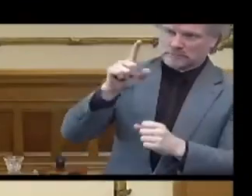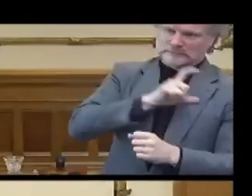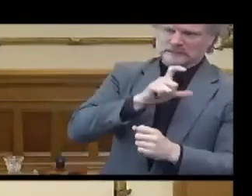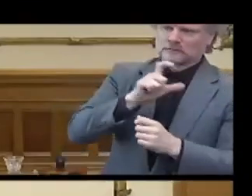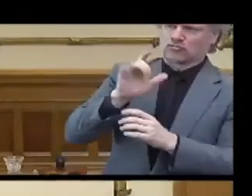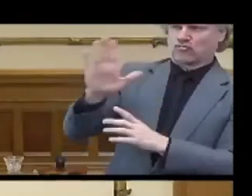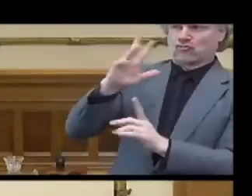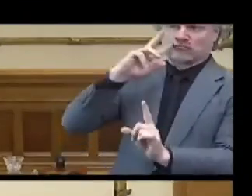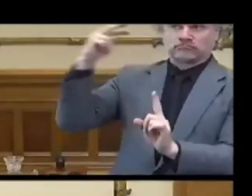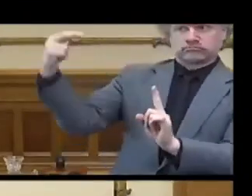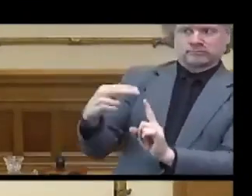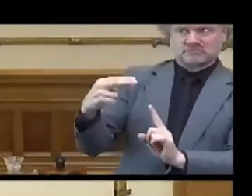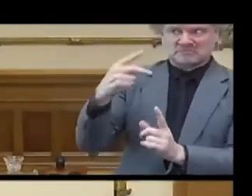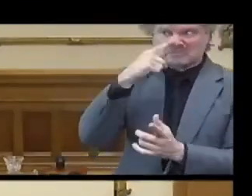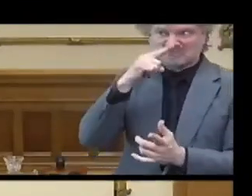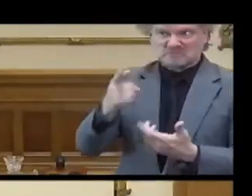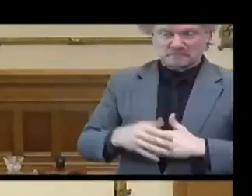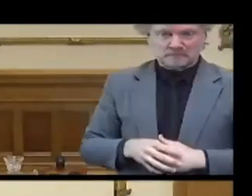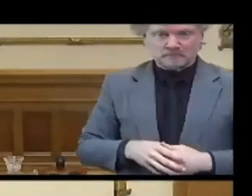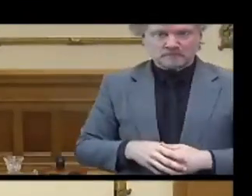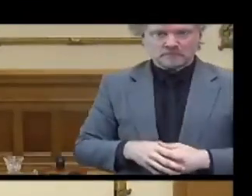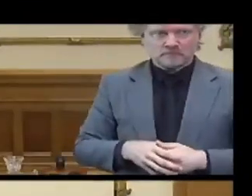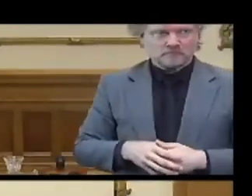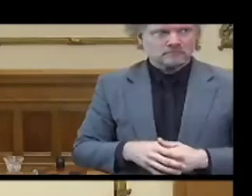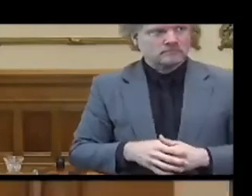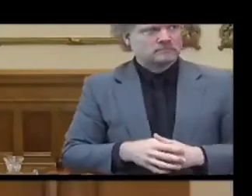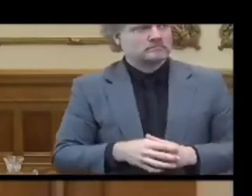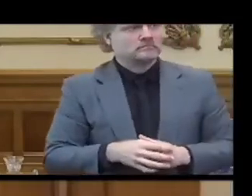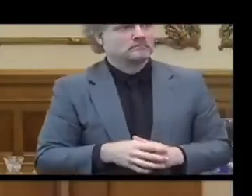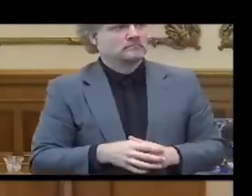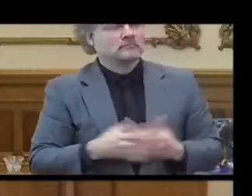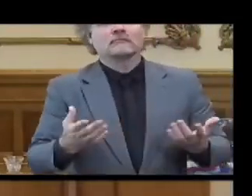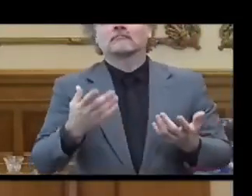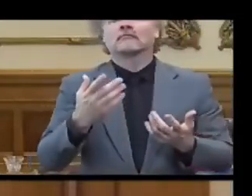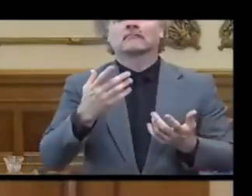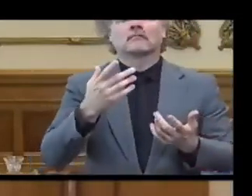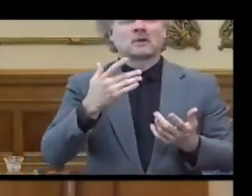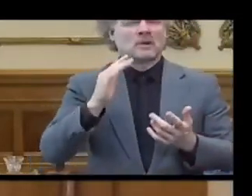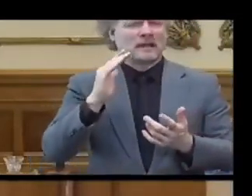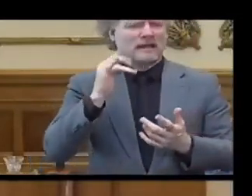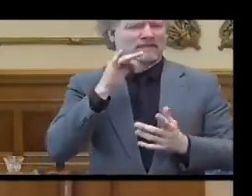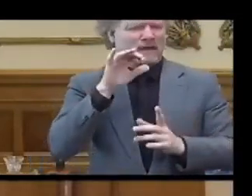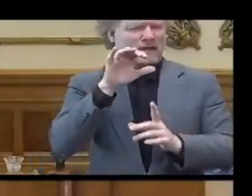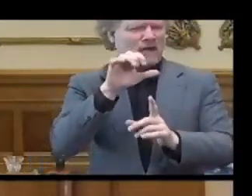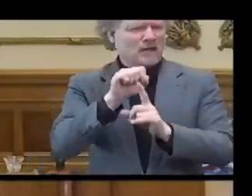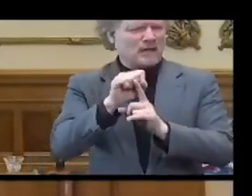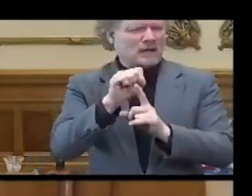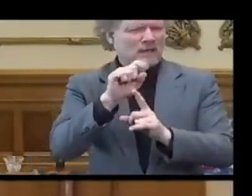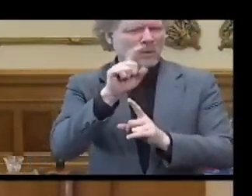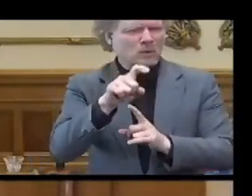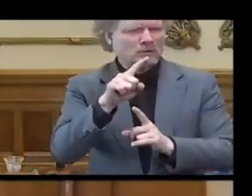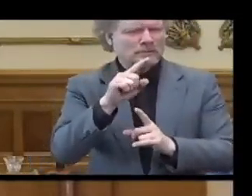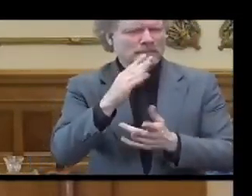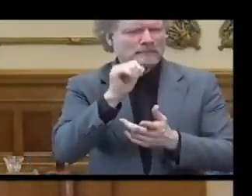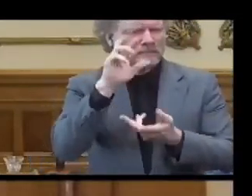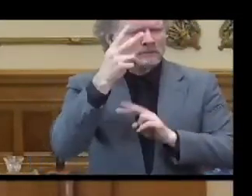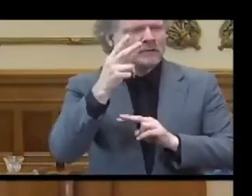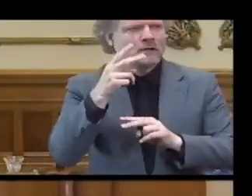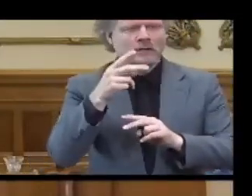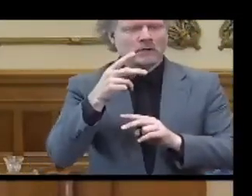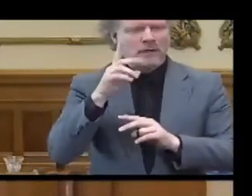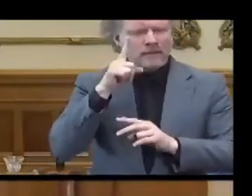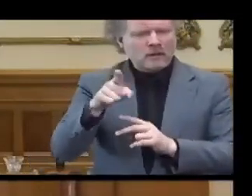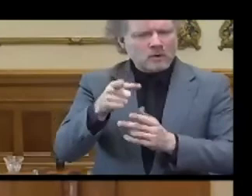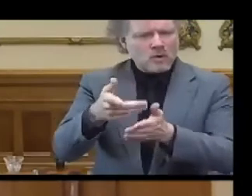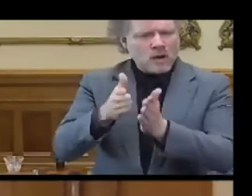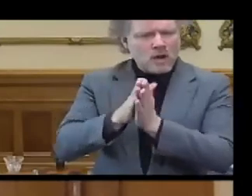personal perspective, if you would? Well, Rob, I think I heard the question correctly. I thought you had asked if